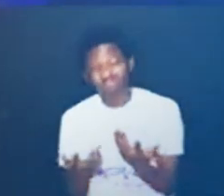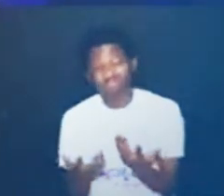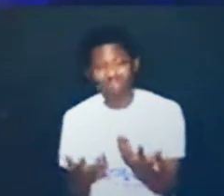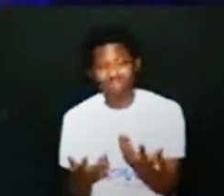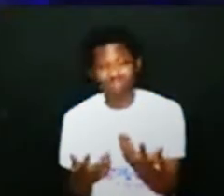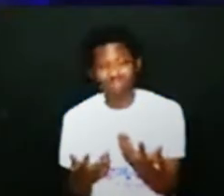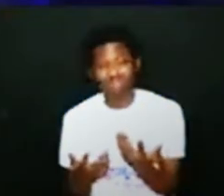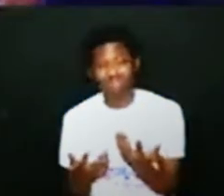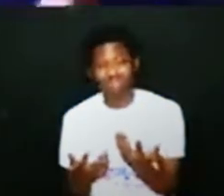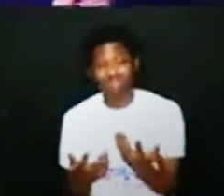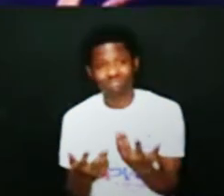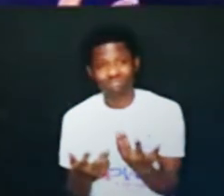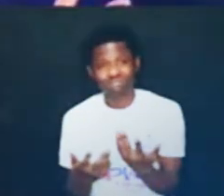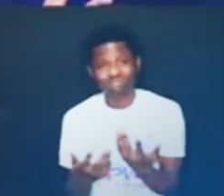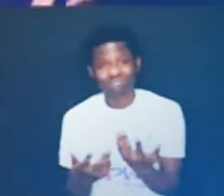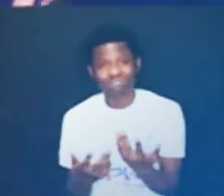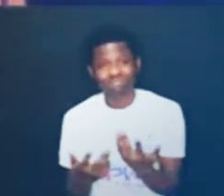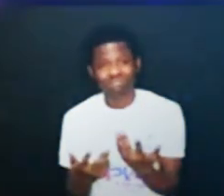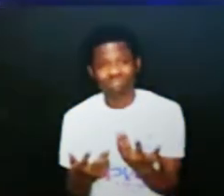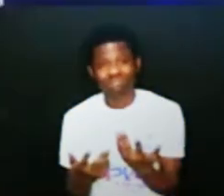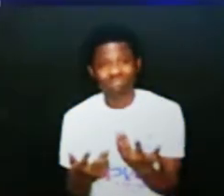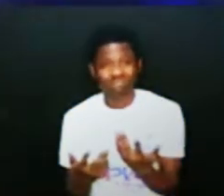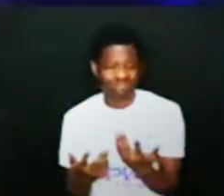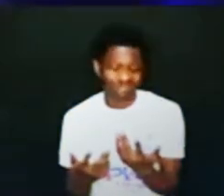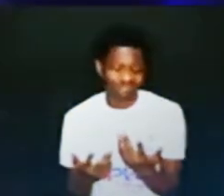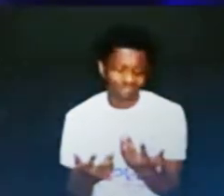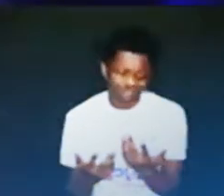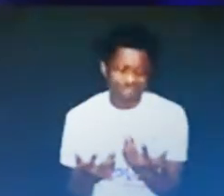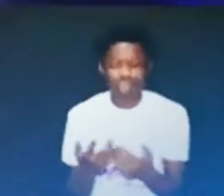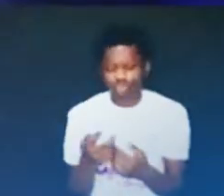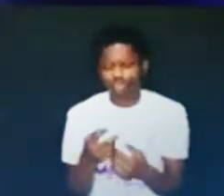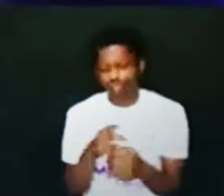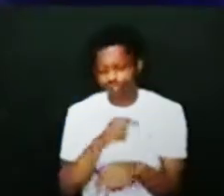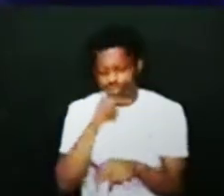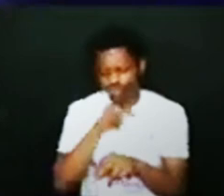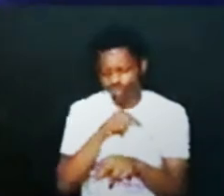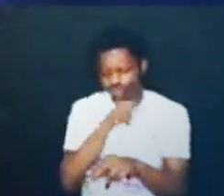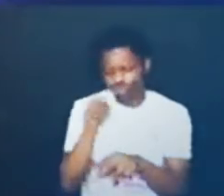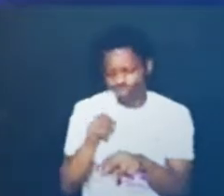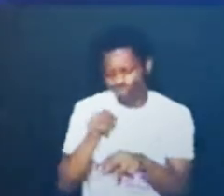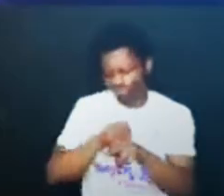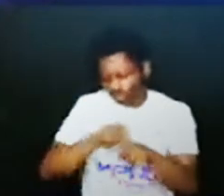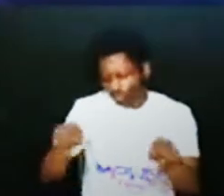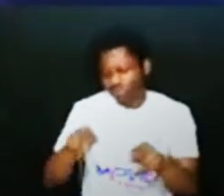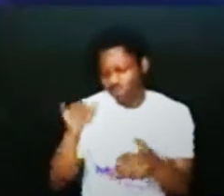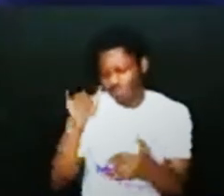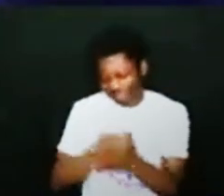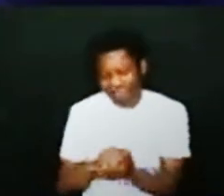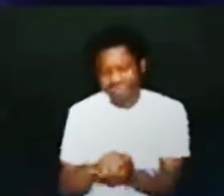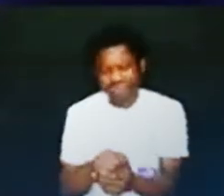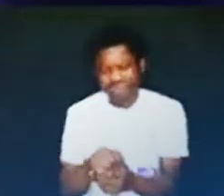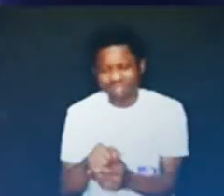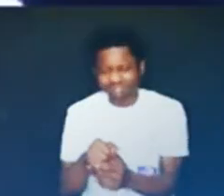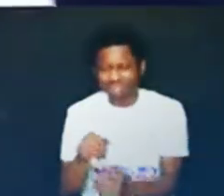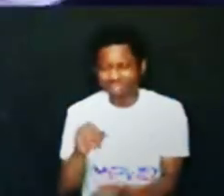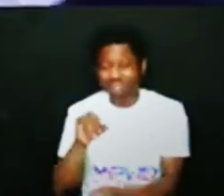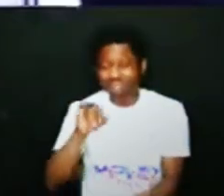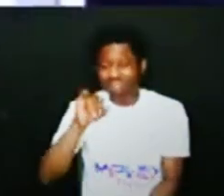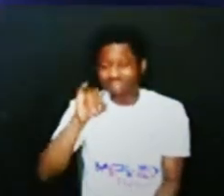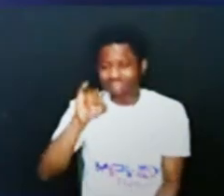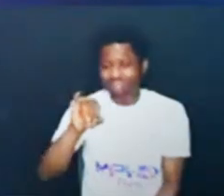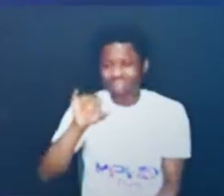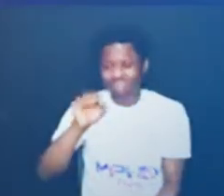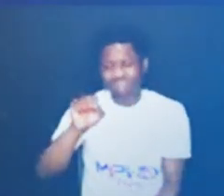Ishmael should have been somebody who would have inherited the blessing, but he went